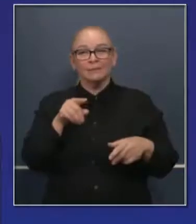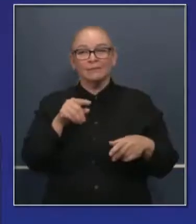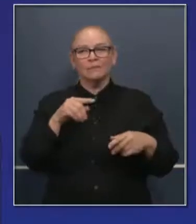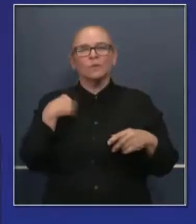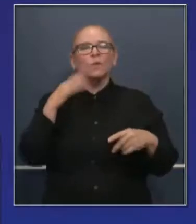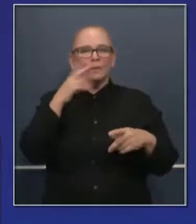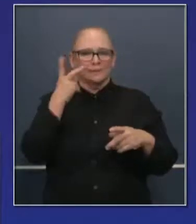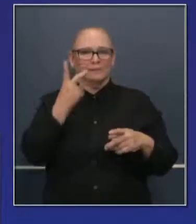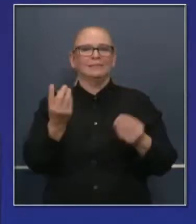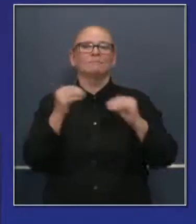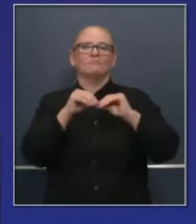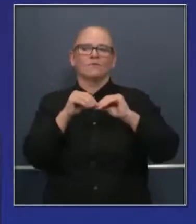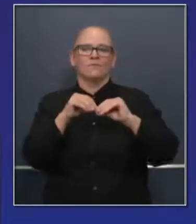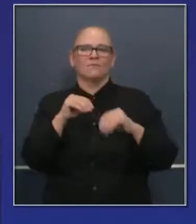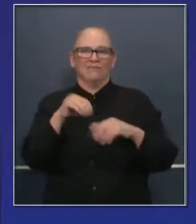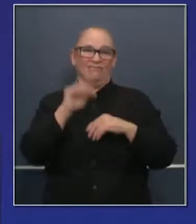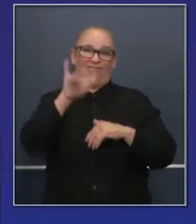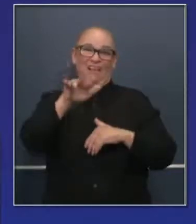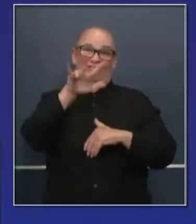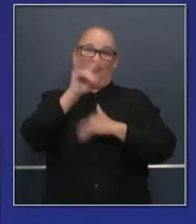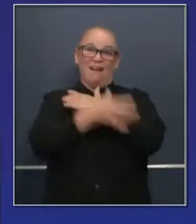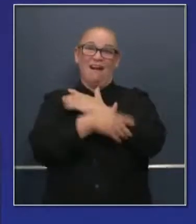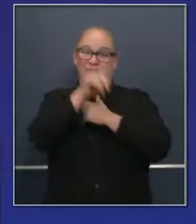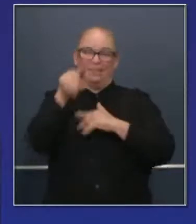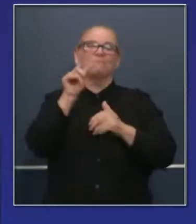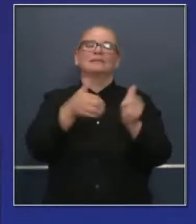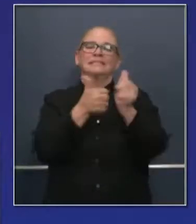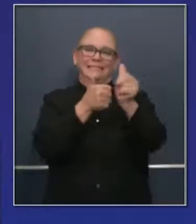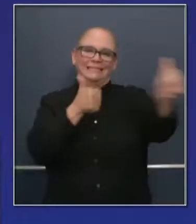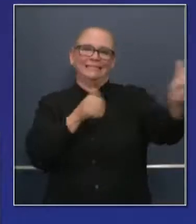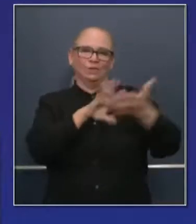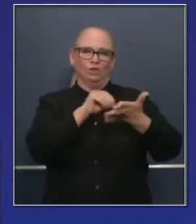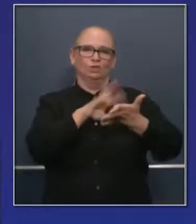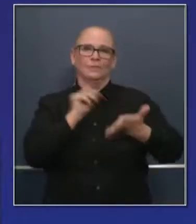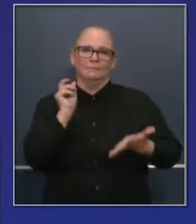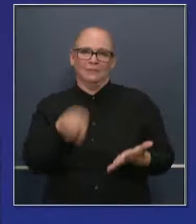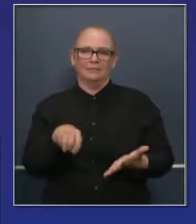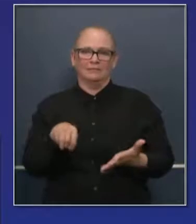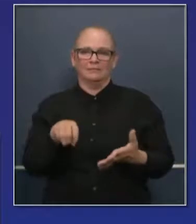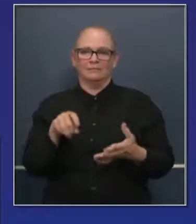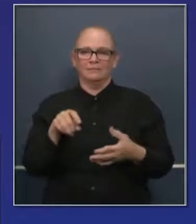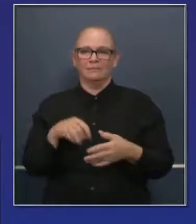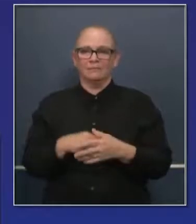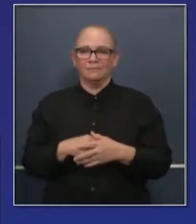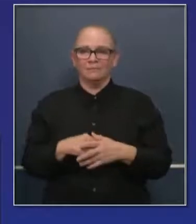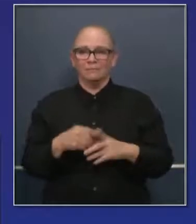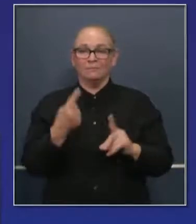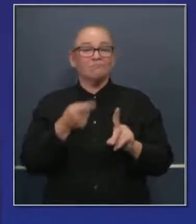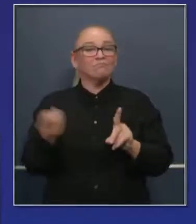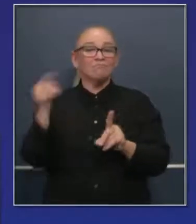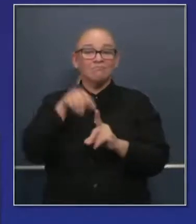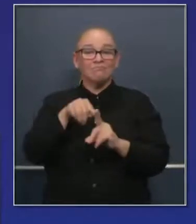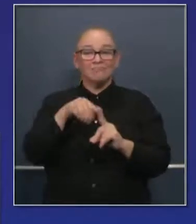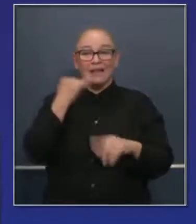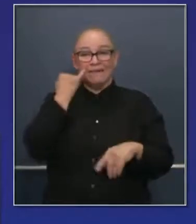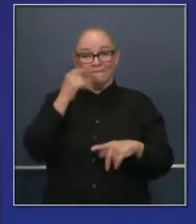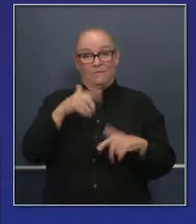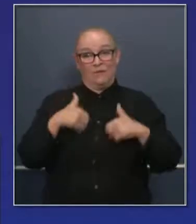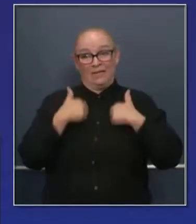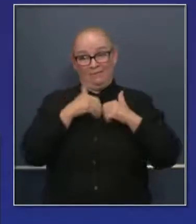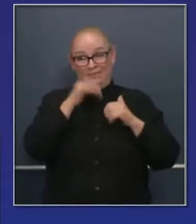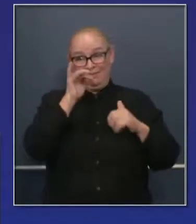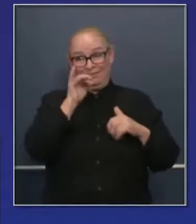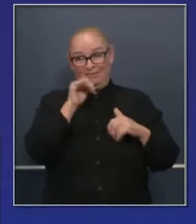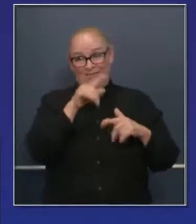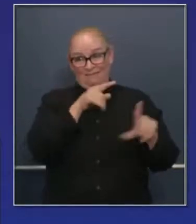counties. I'll conclude, as always, to encourage people, if you are living with an individual who's tested